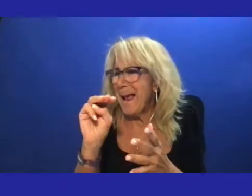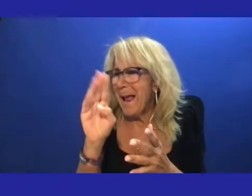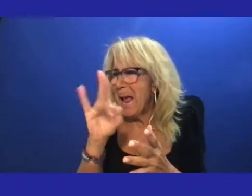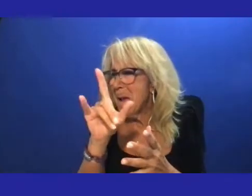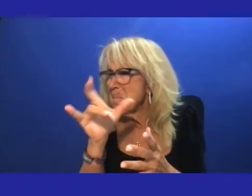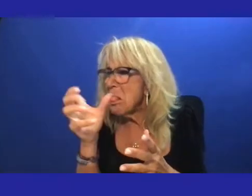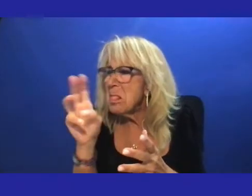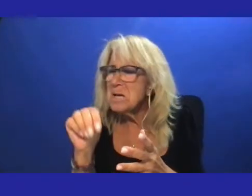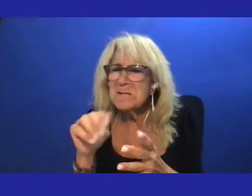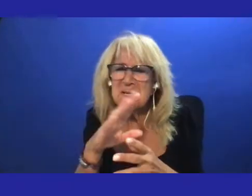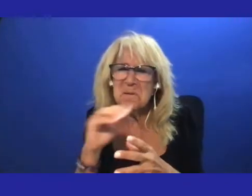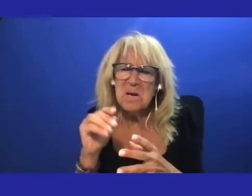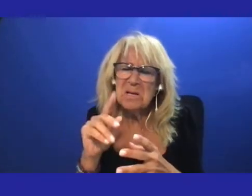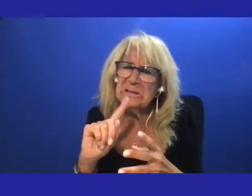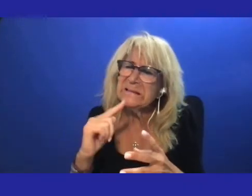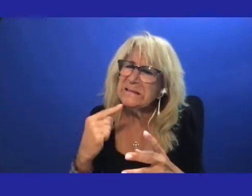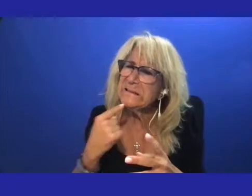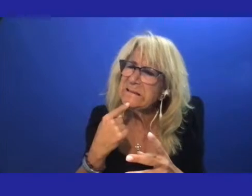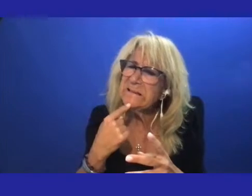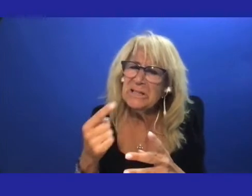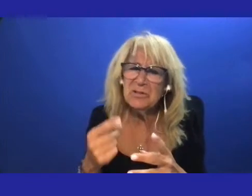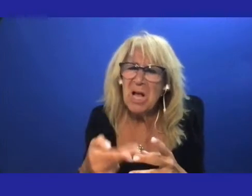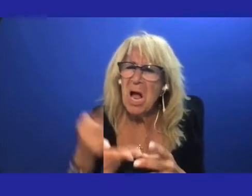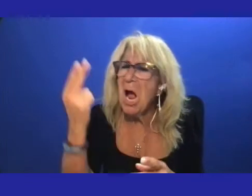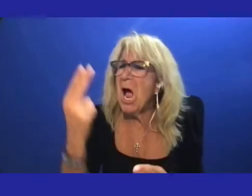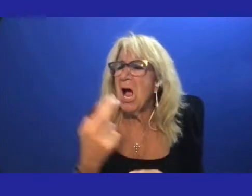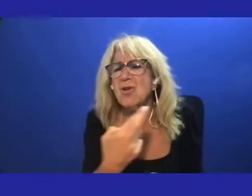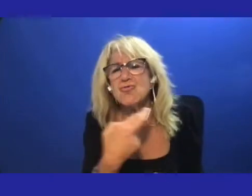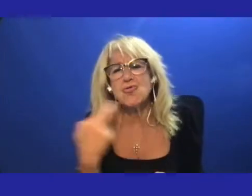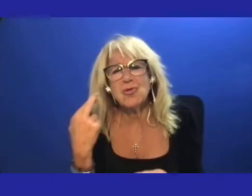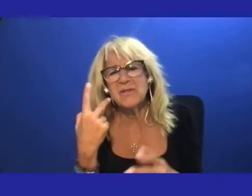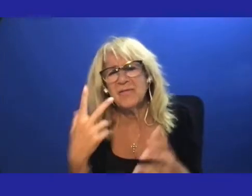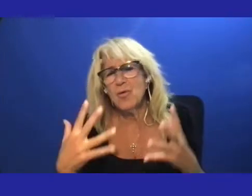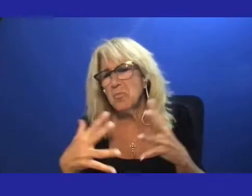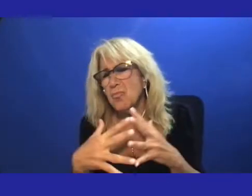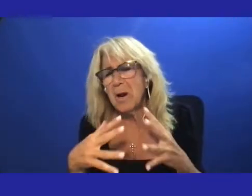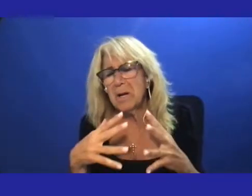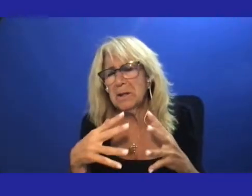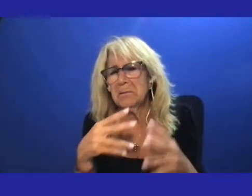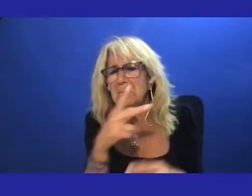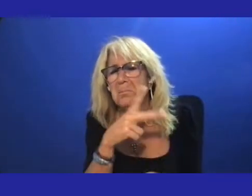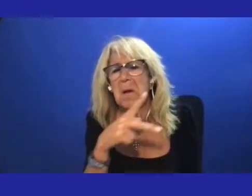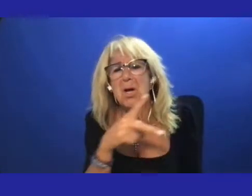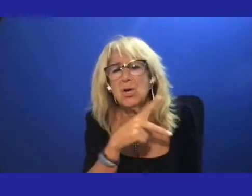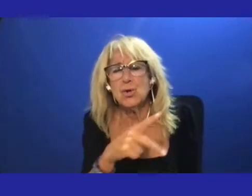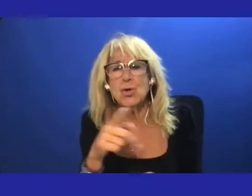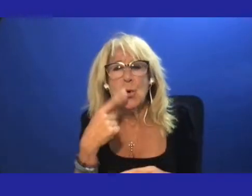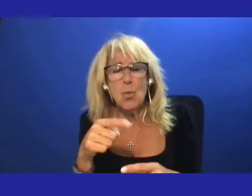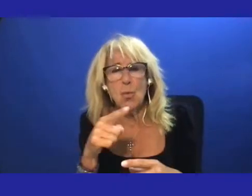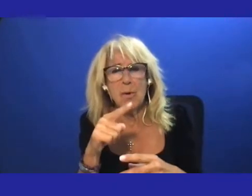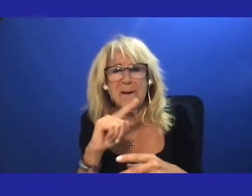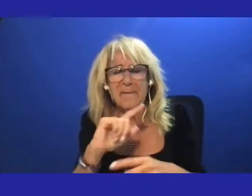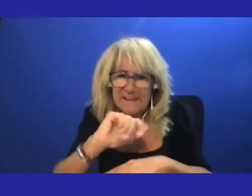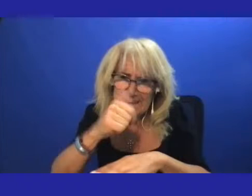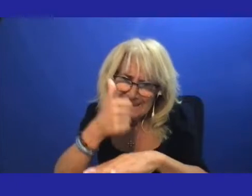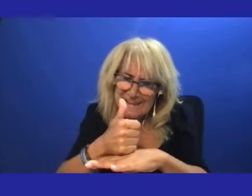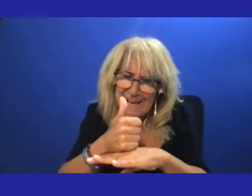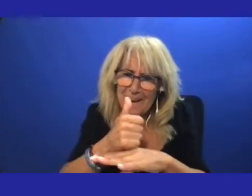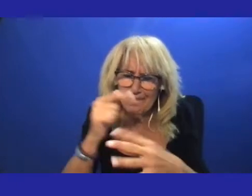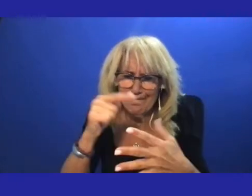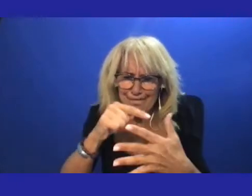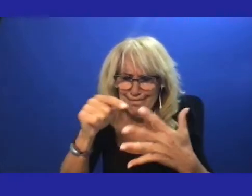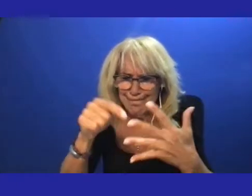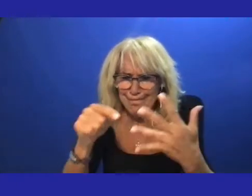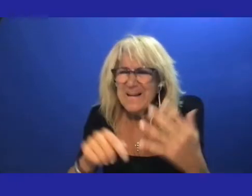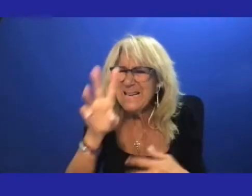really creating serious high risk for our pregnant patients. And we've built those 6 obstetric gynecology mini labs across